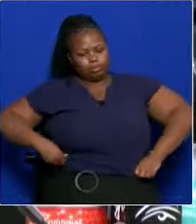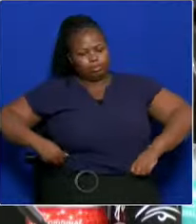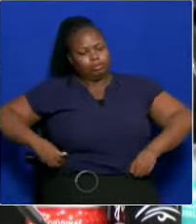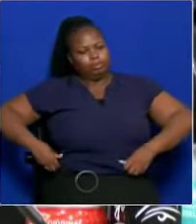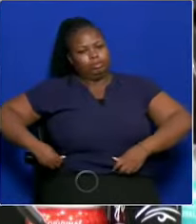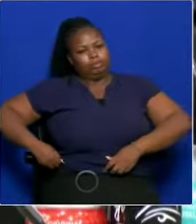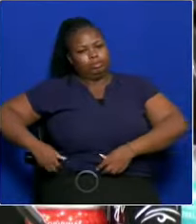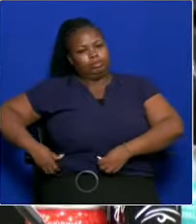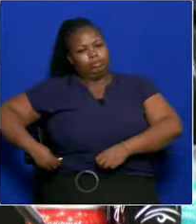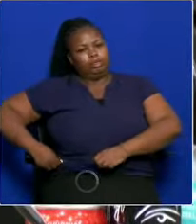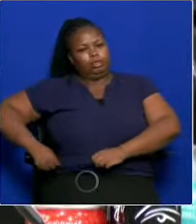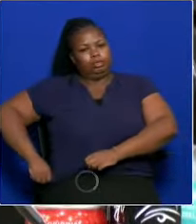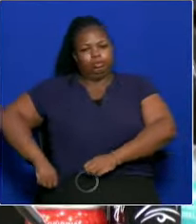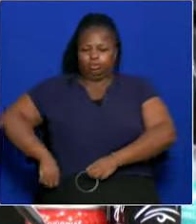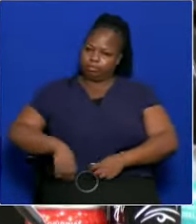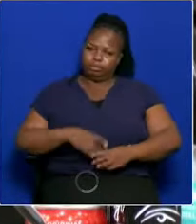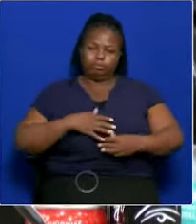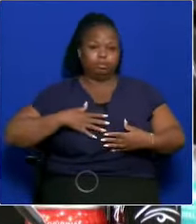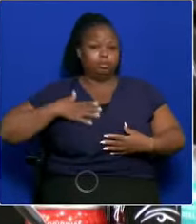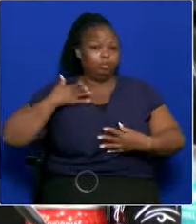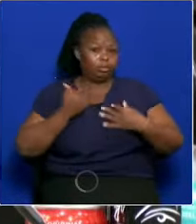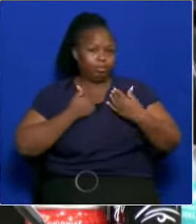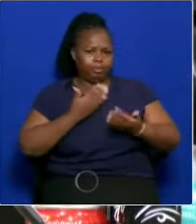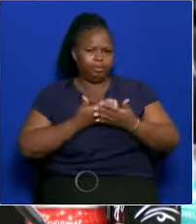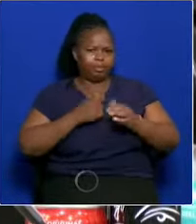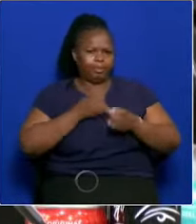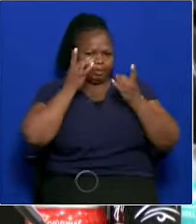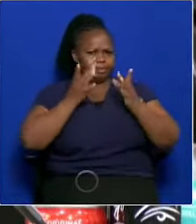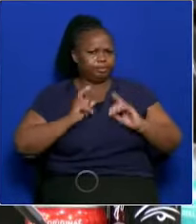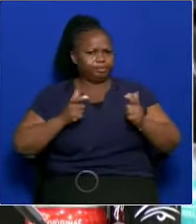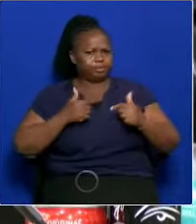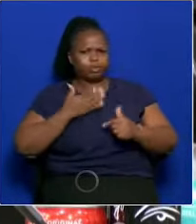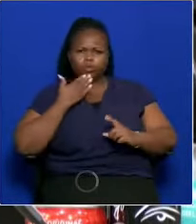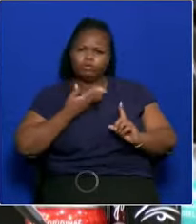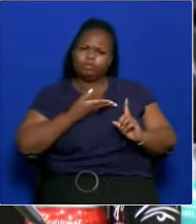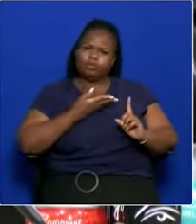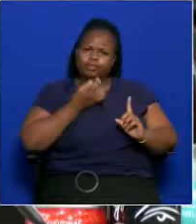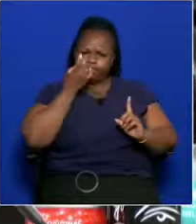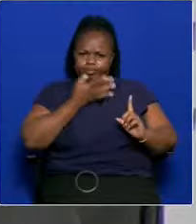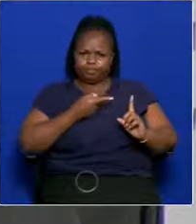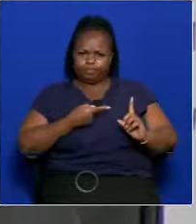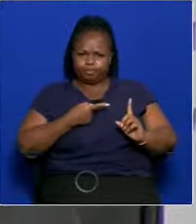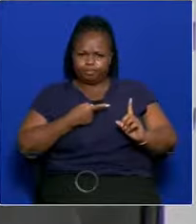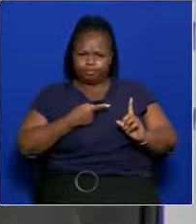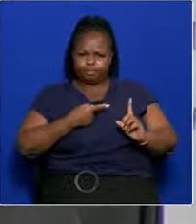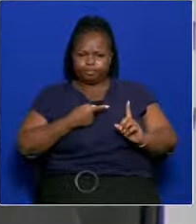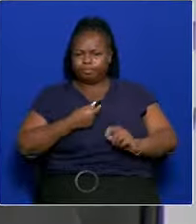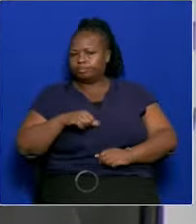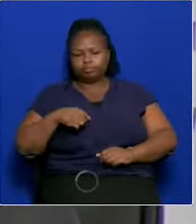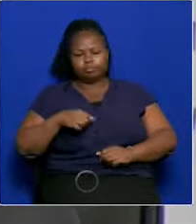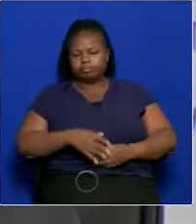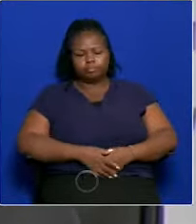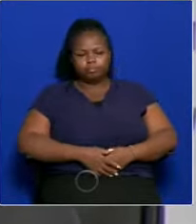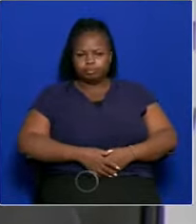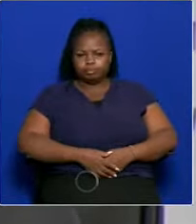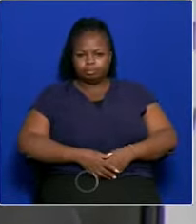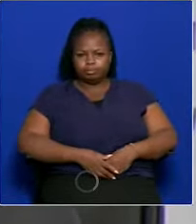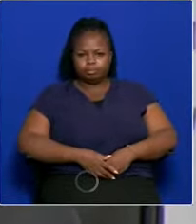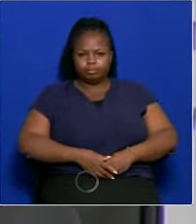Yes. Are you able to tell the commission who informed you? No. No, why not?